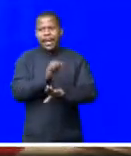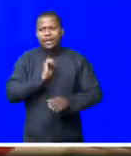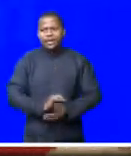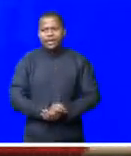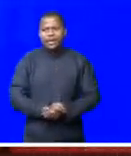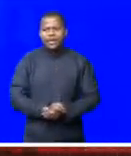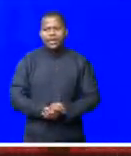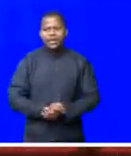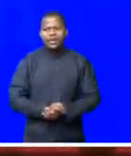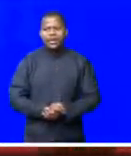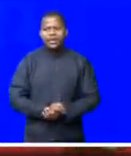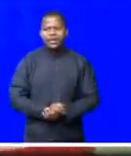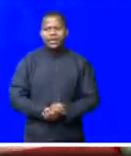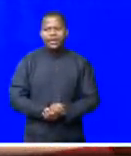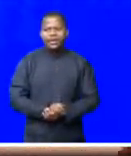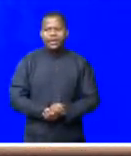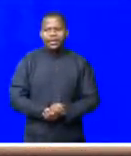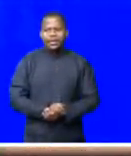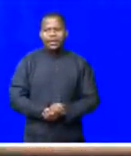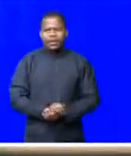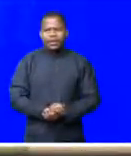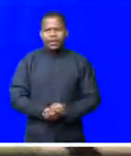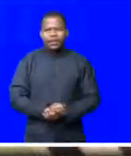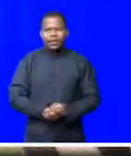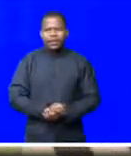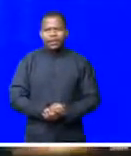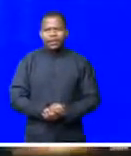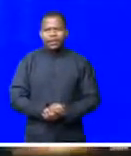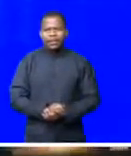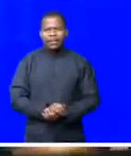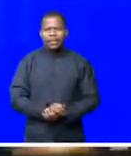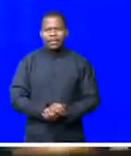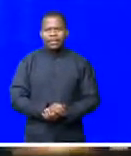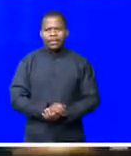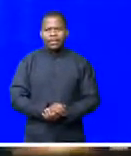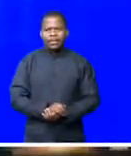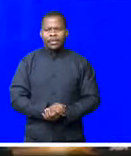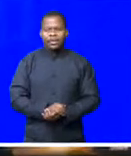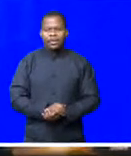Etintabeni kubika Pholile Maziya eKigali Rwanda.